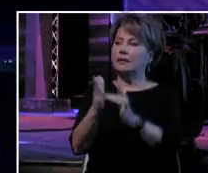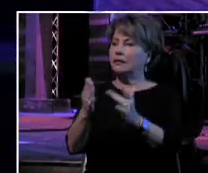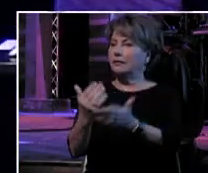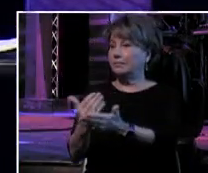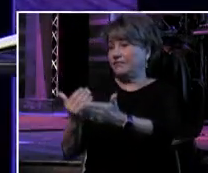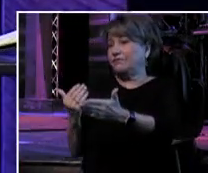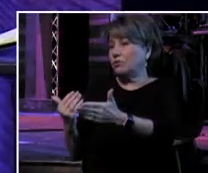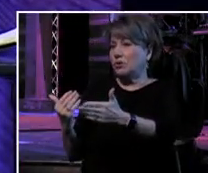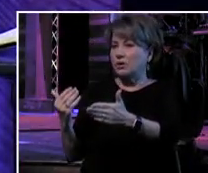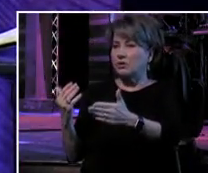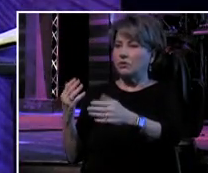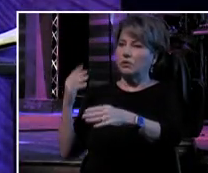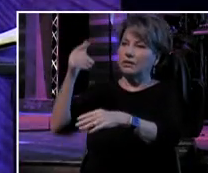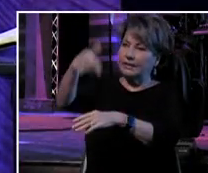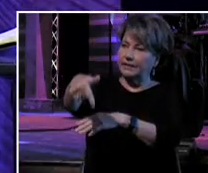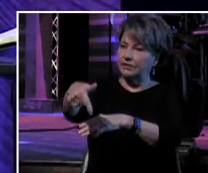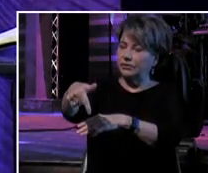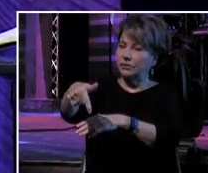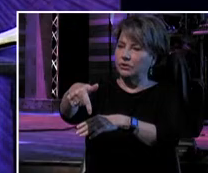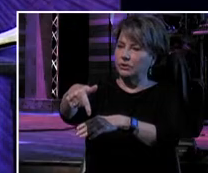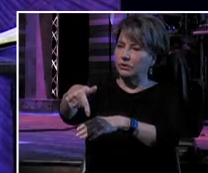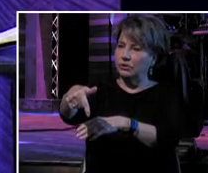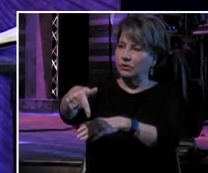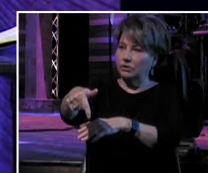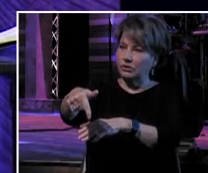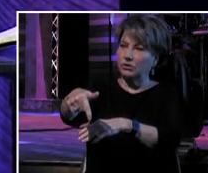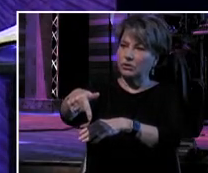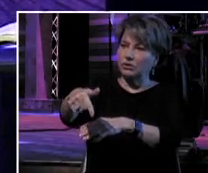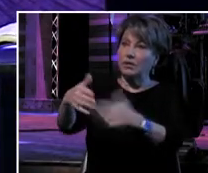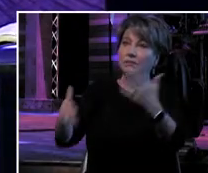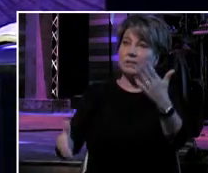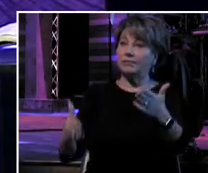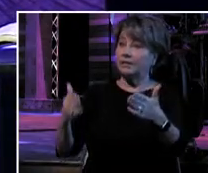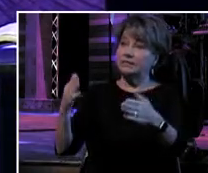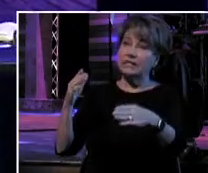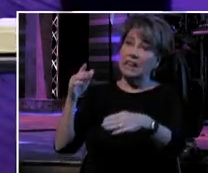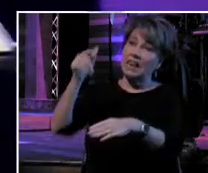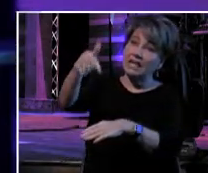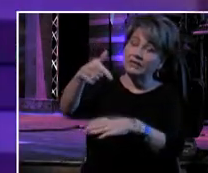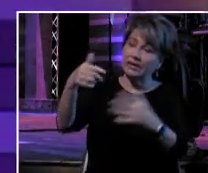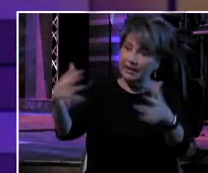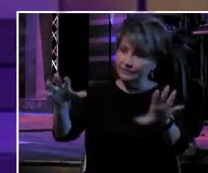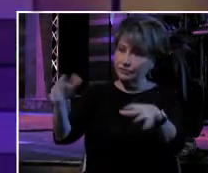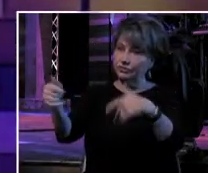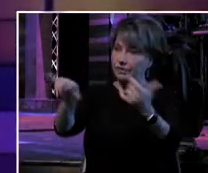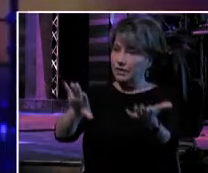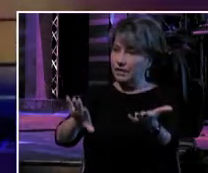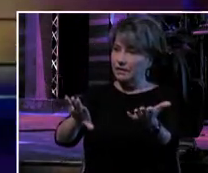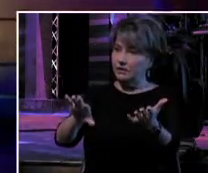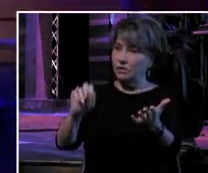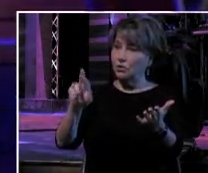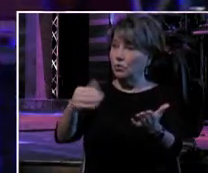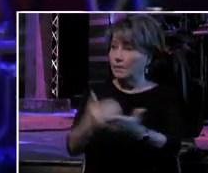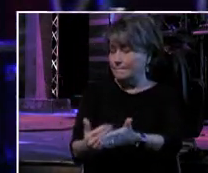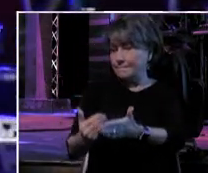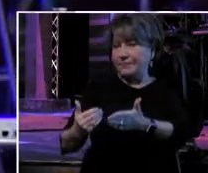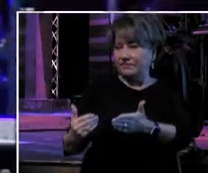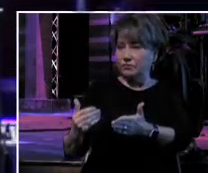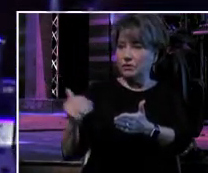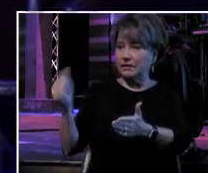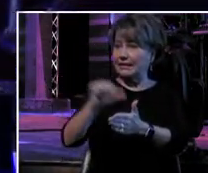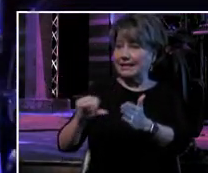or after. Well, it could be after you die, but it also could be before. It could be any